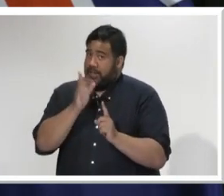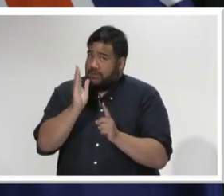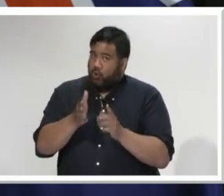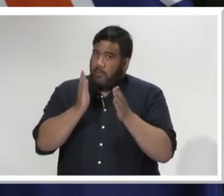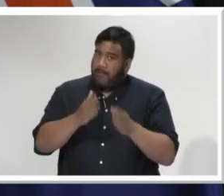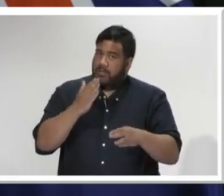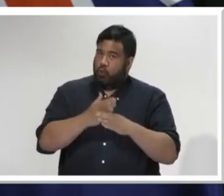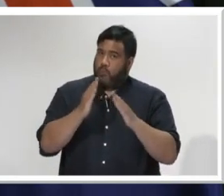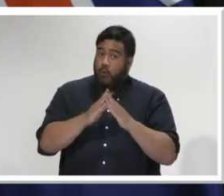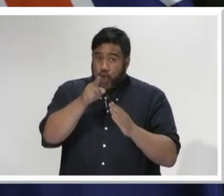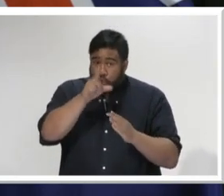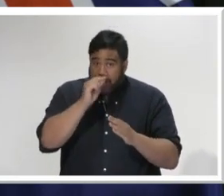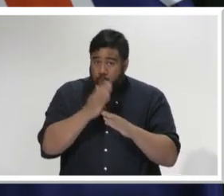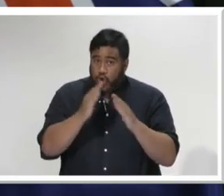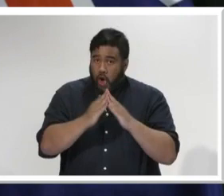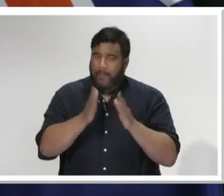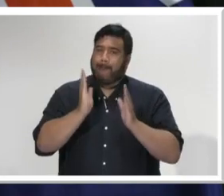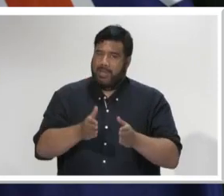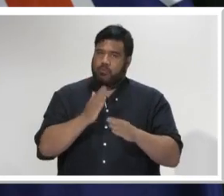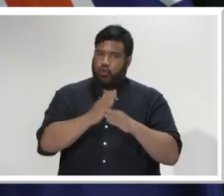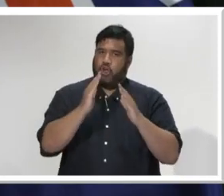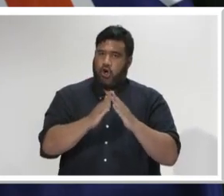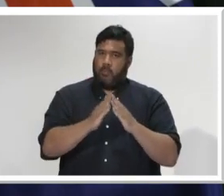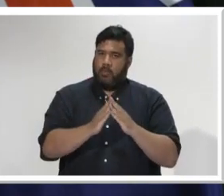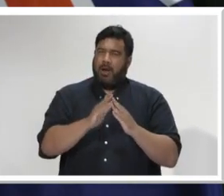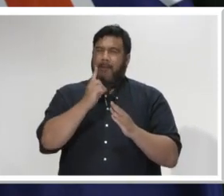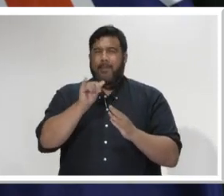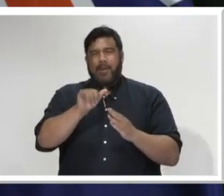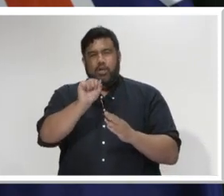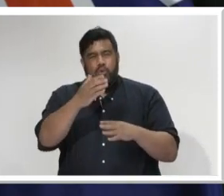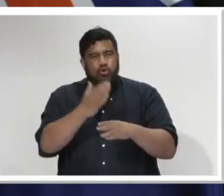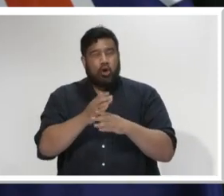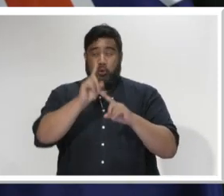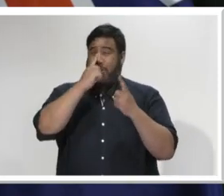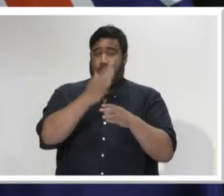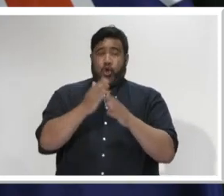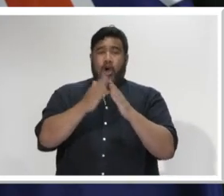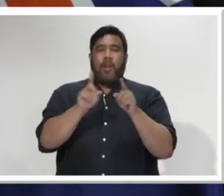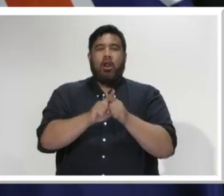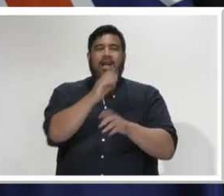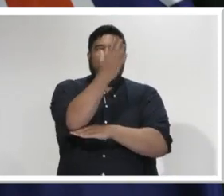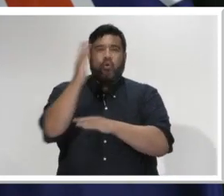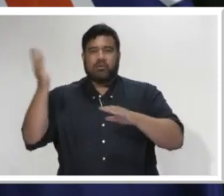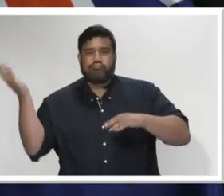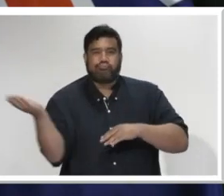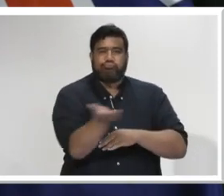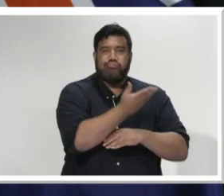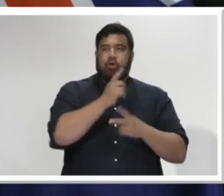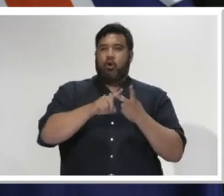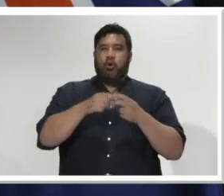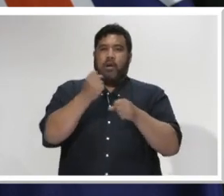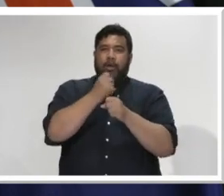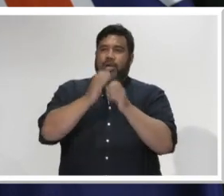you cannot, because you work in an area like forestry or construction, you can return to your place of